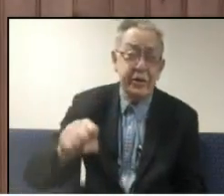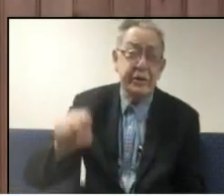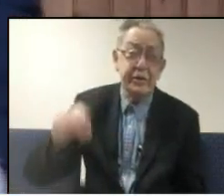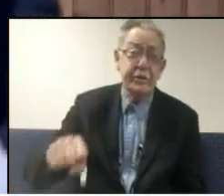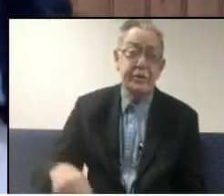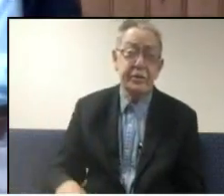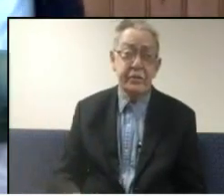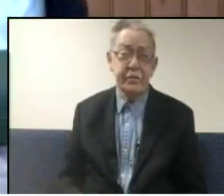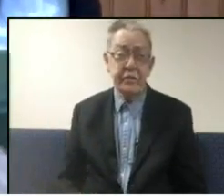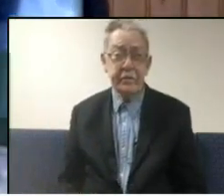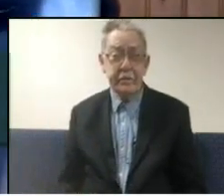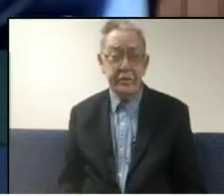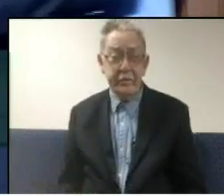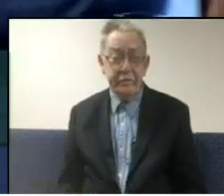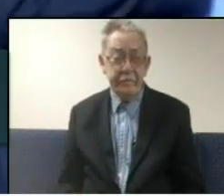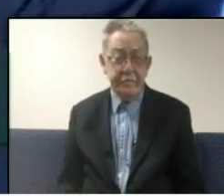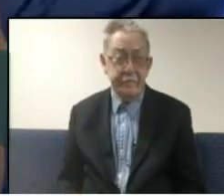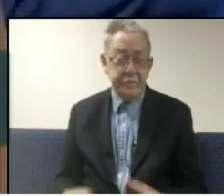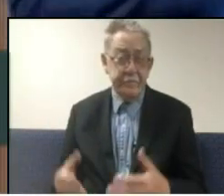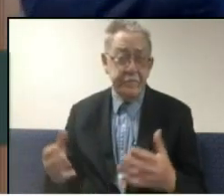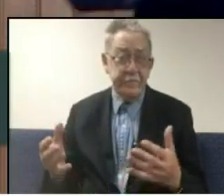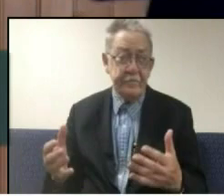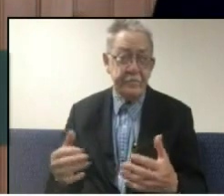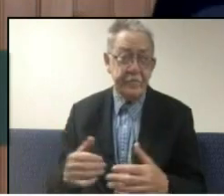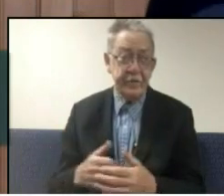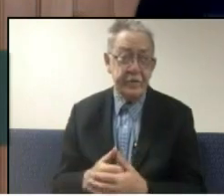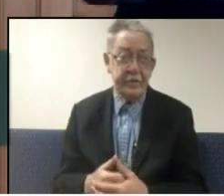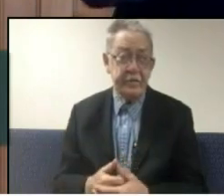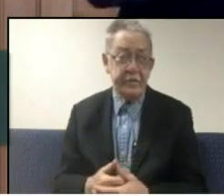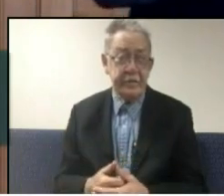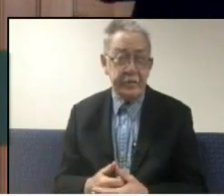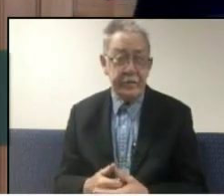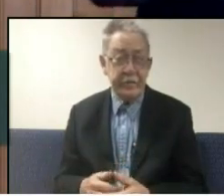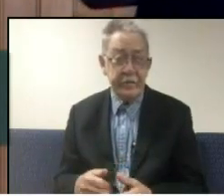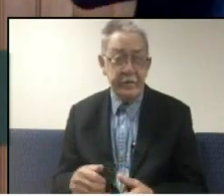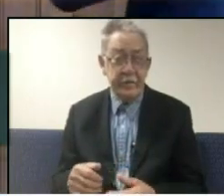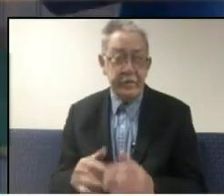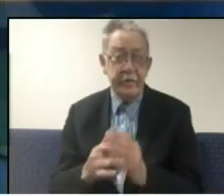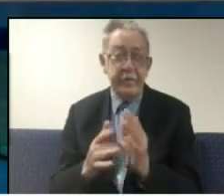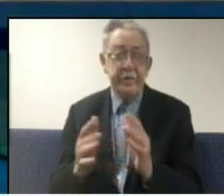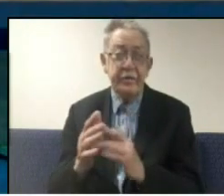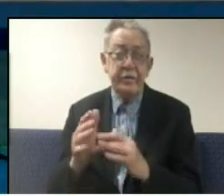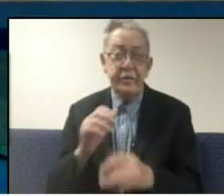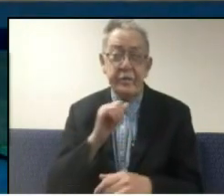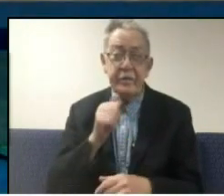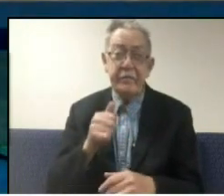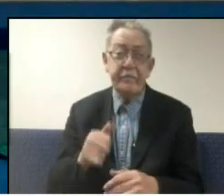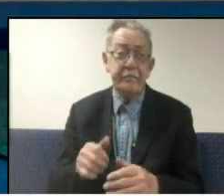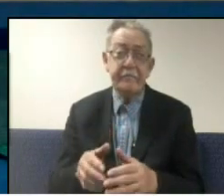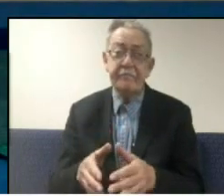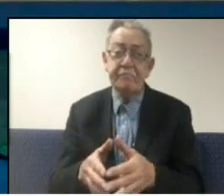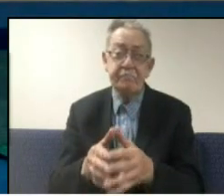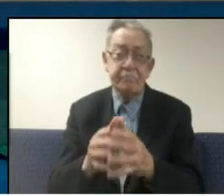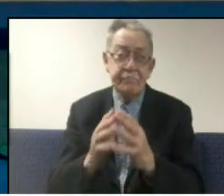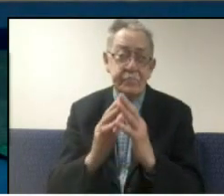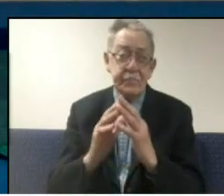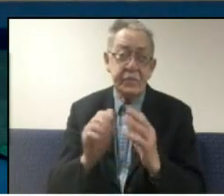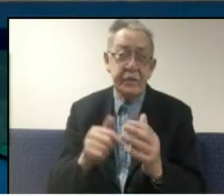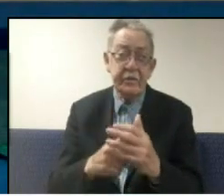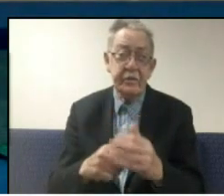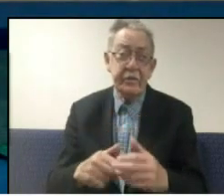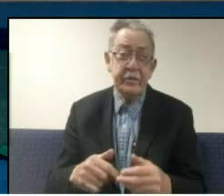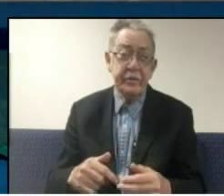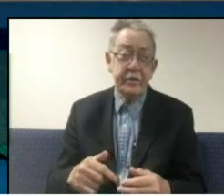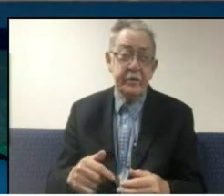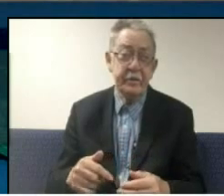In Mark 5:19, we have one account of it. He, Jesus, did not permit this former maniac,